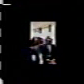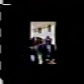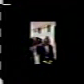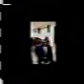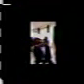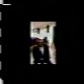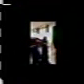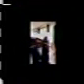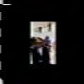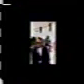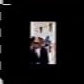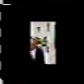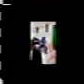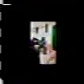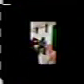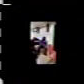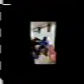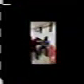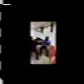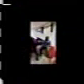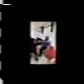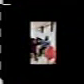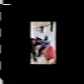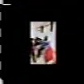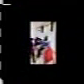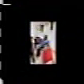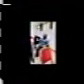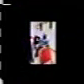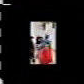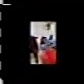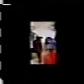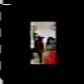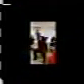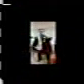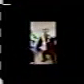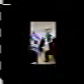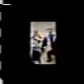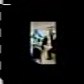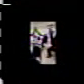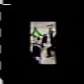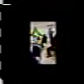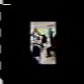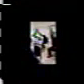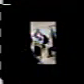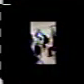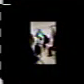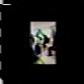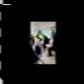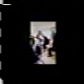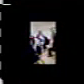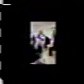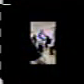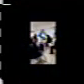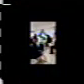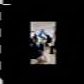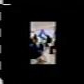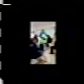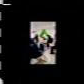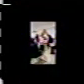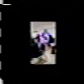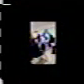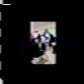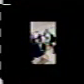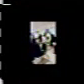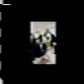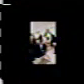is coming upon you. That's the anointing that will break every yoke. And we have mighty anointing here tonight. Every